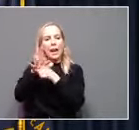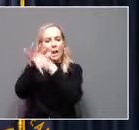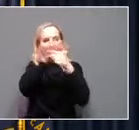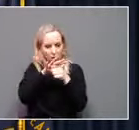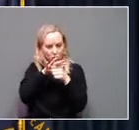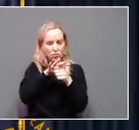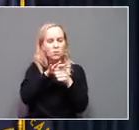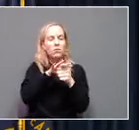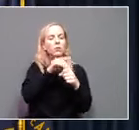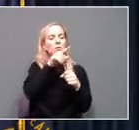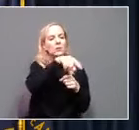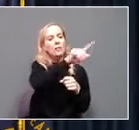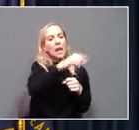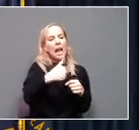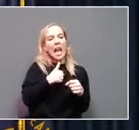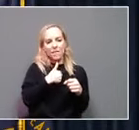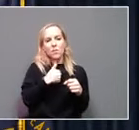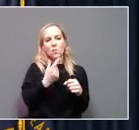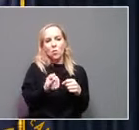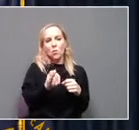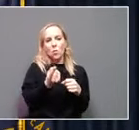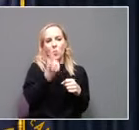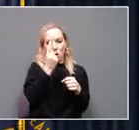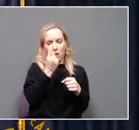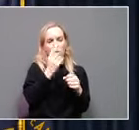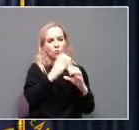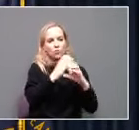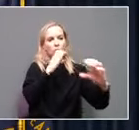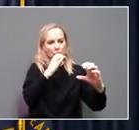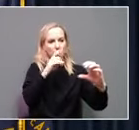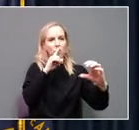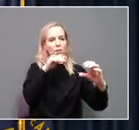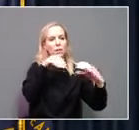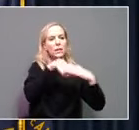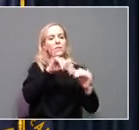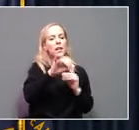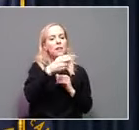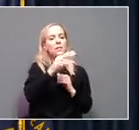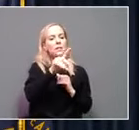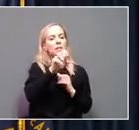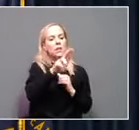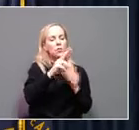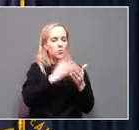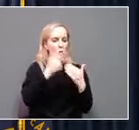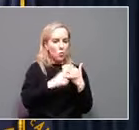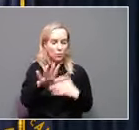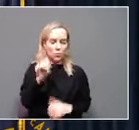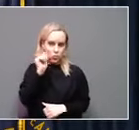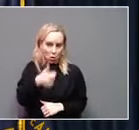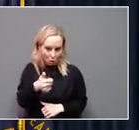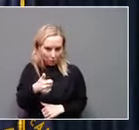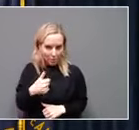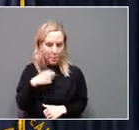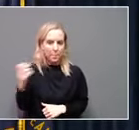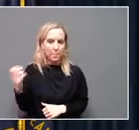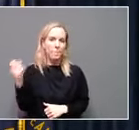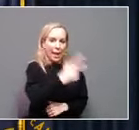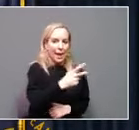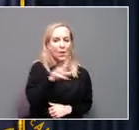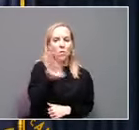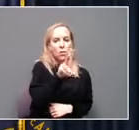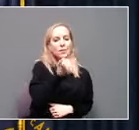have at least one travel trailer through the Commonwealth Sheltering Program. Tomorrow, I'm going to be back in Western Kentucky and Mayfield to